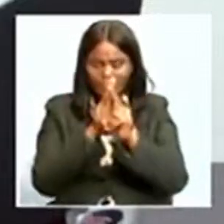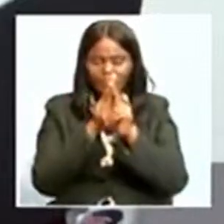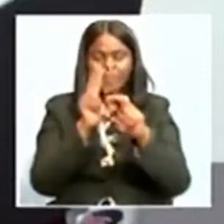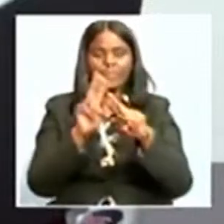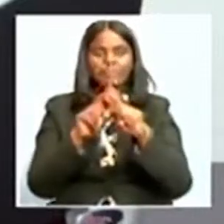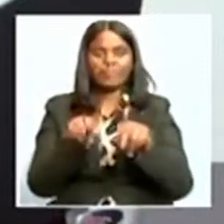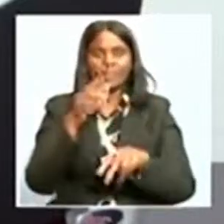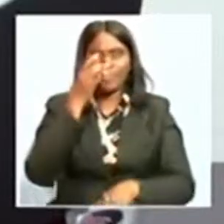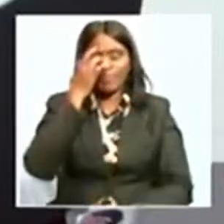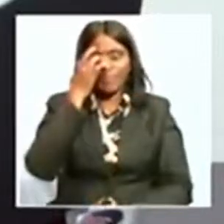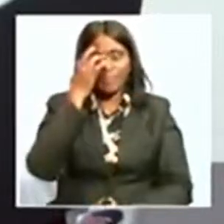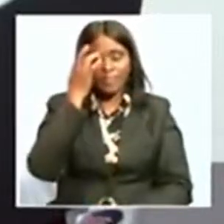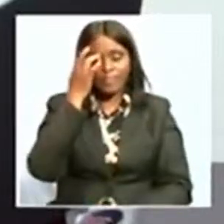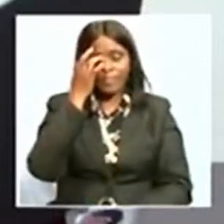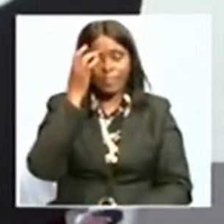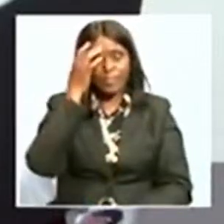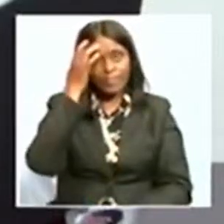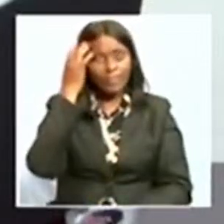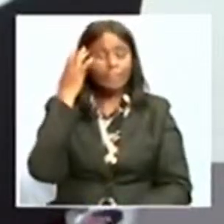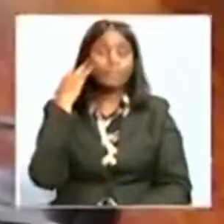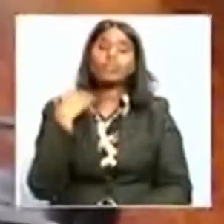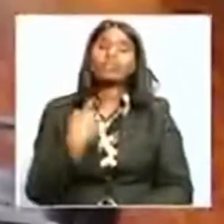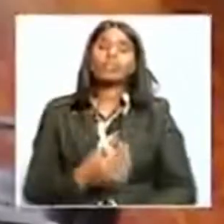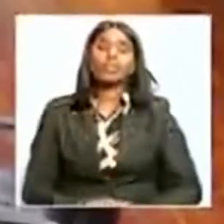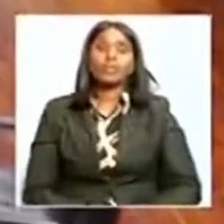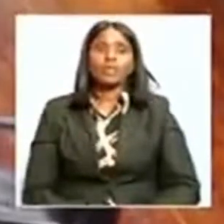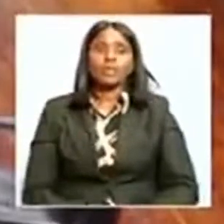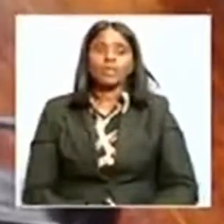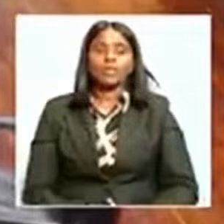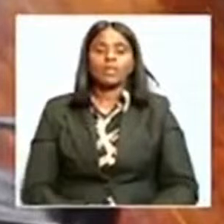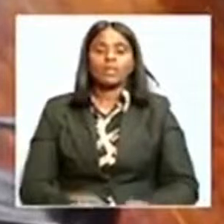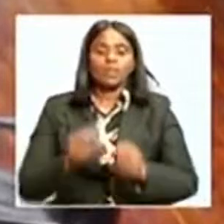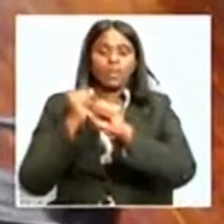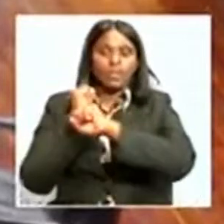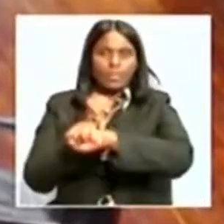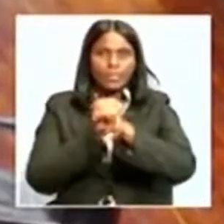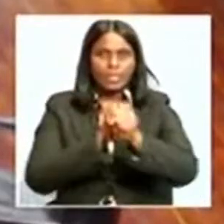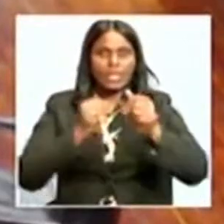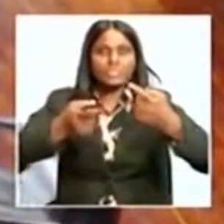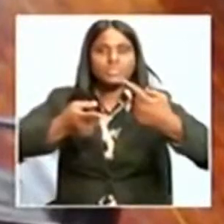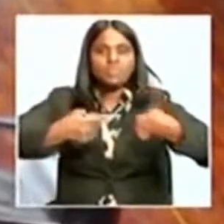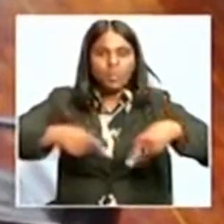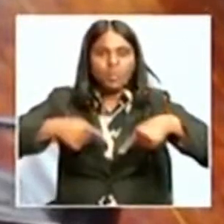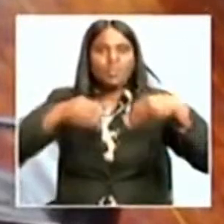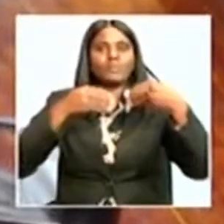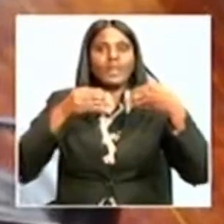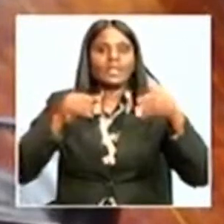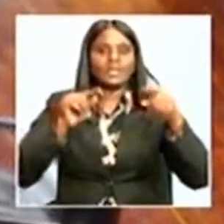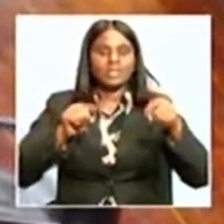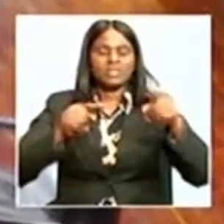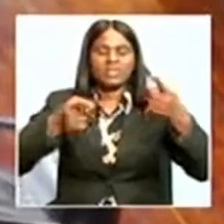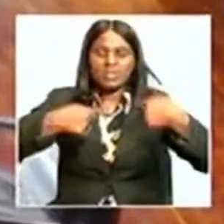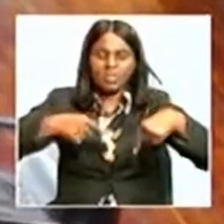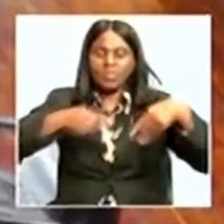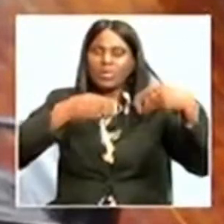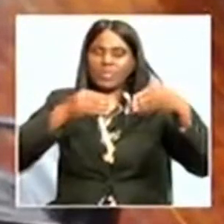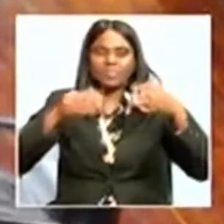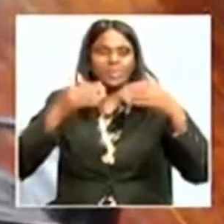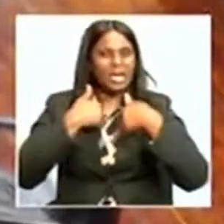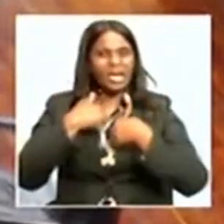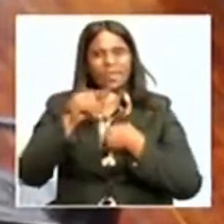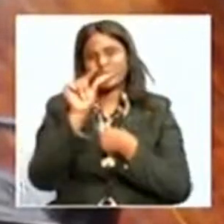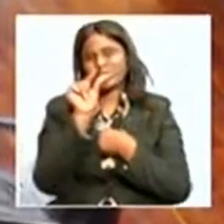Chair. Through your chair. Protect local market. local market usually has very